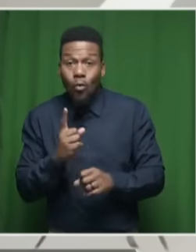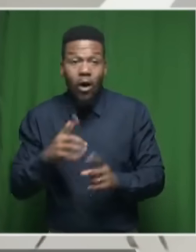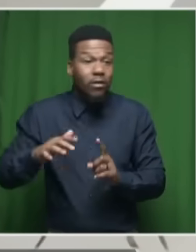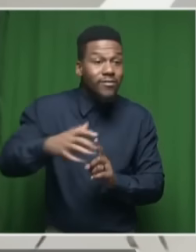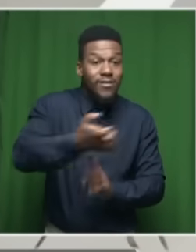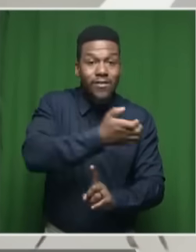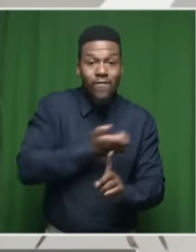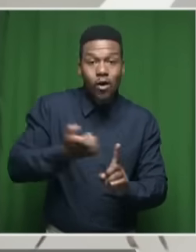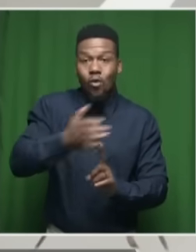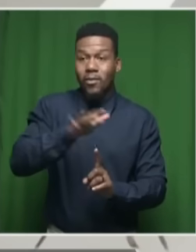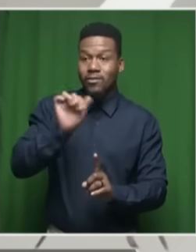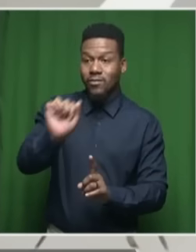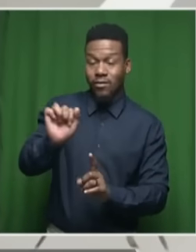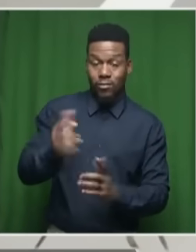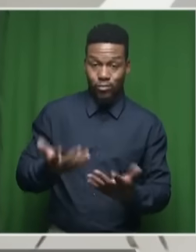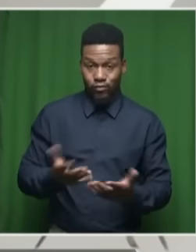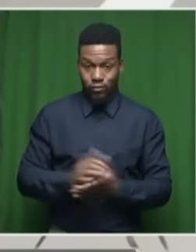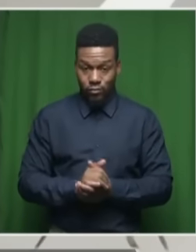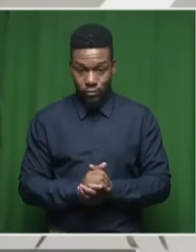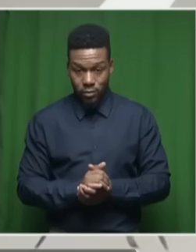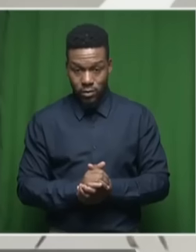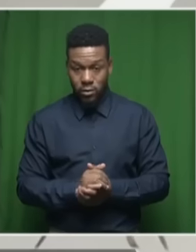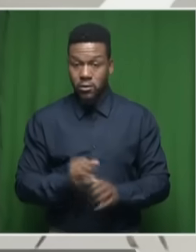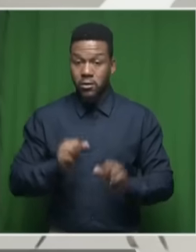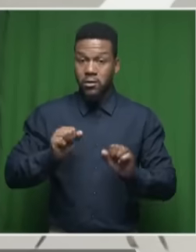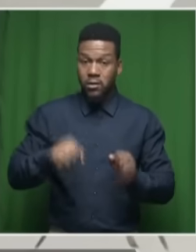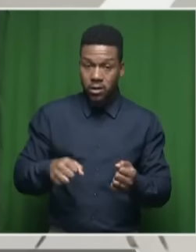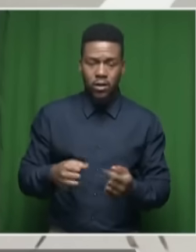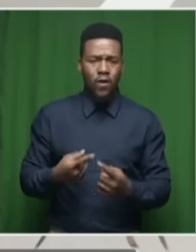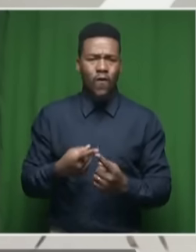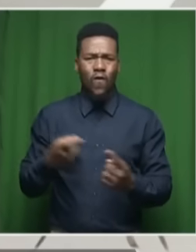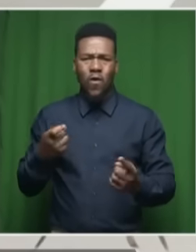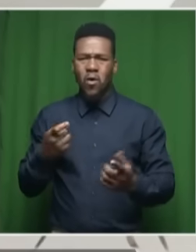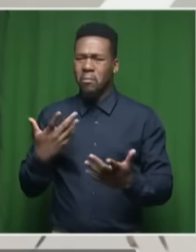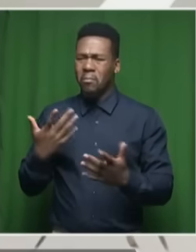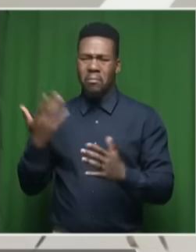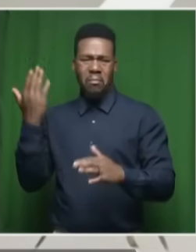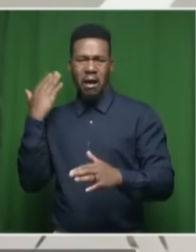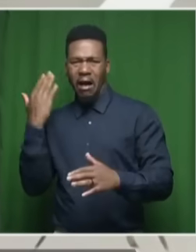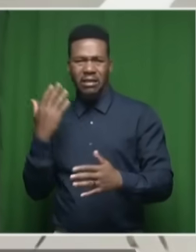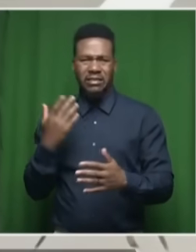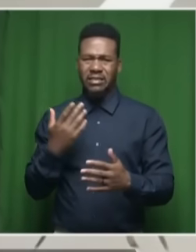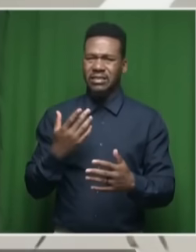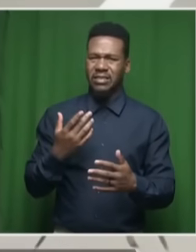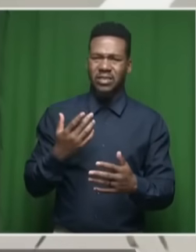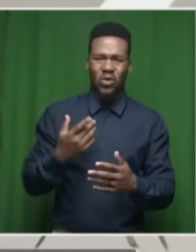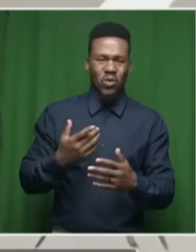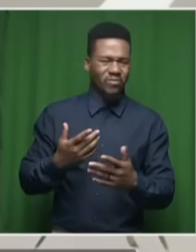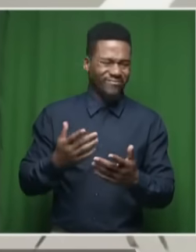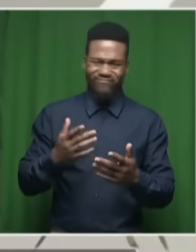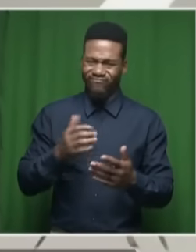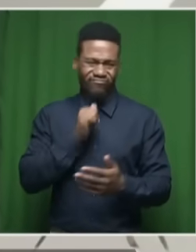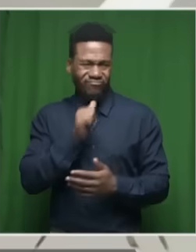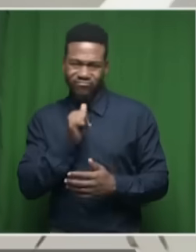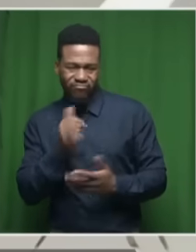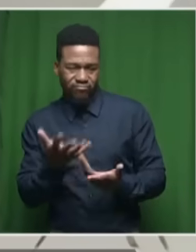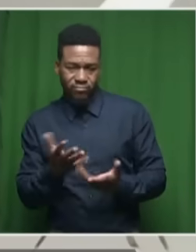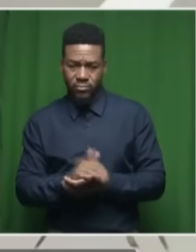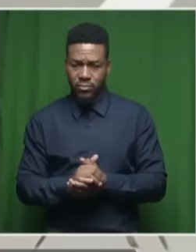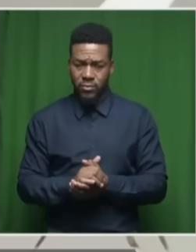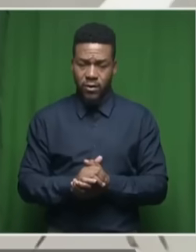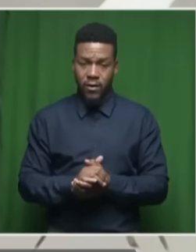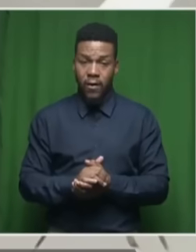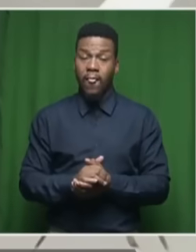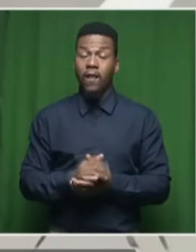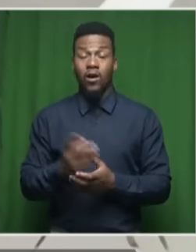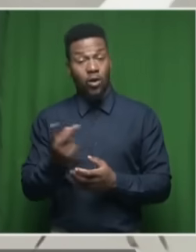So where you come from, what has happened in the past couldn't matter that much. At the same time,